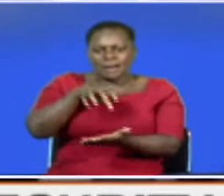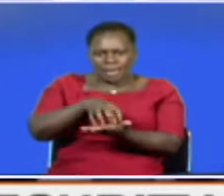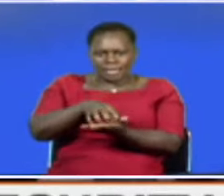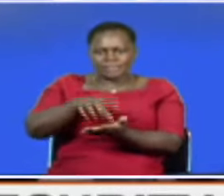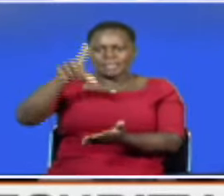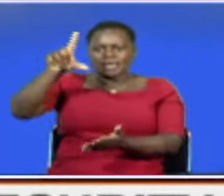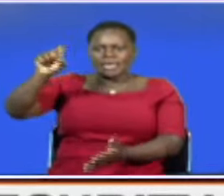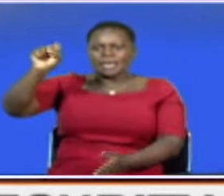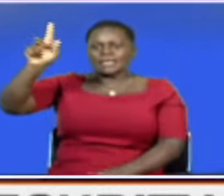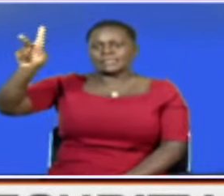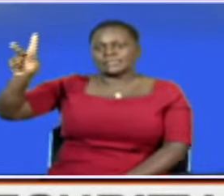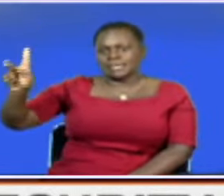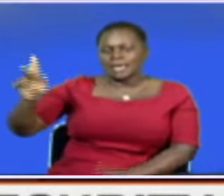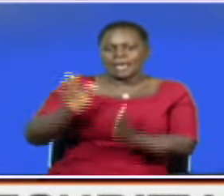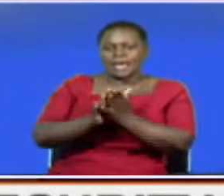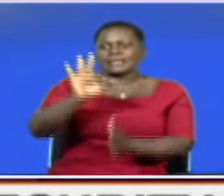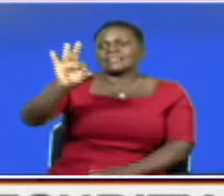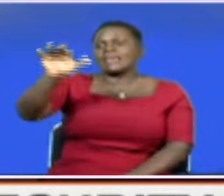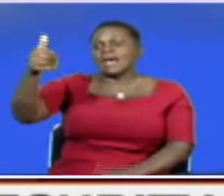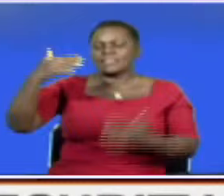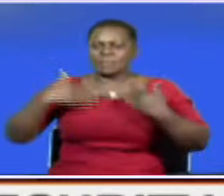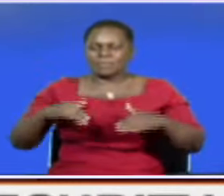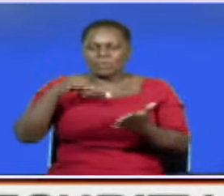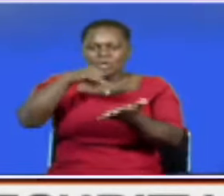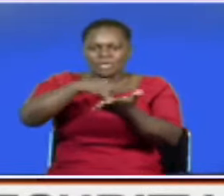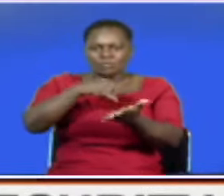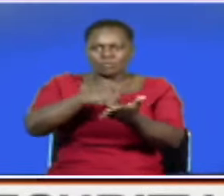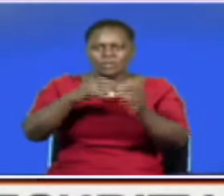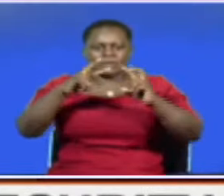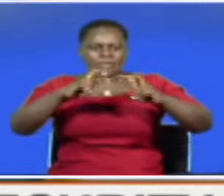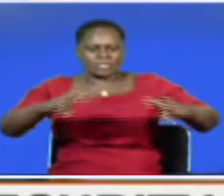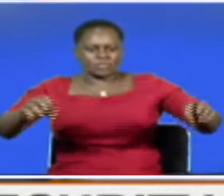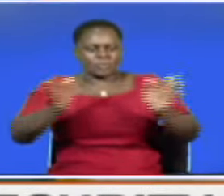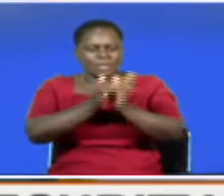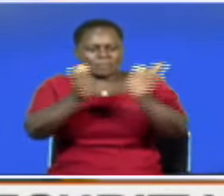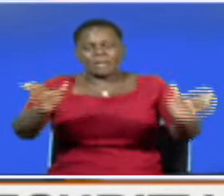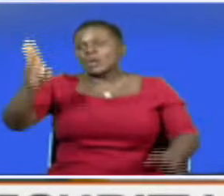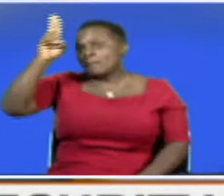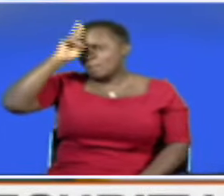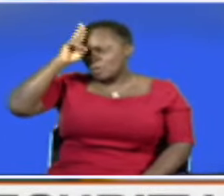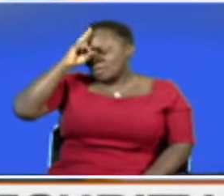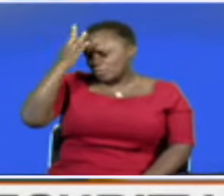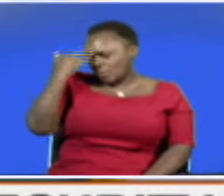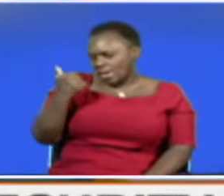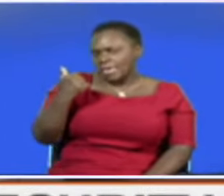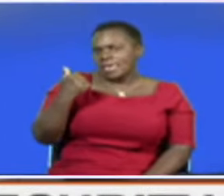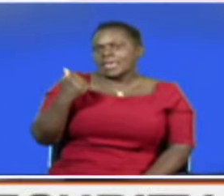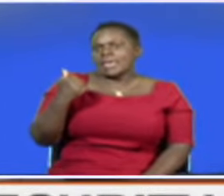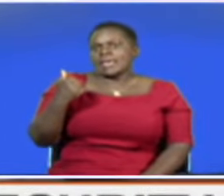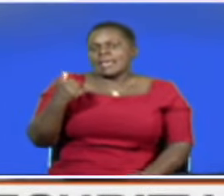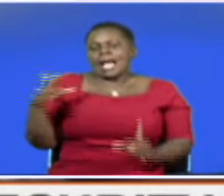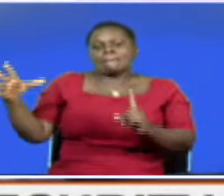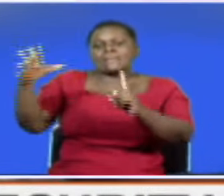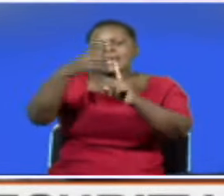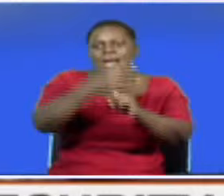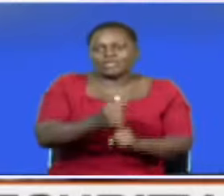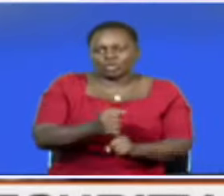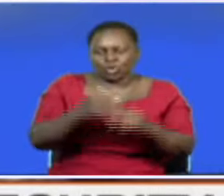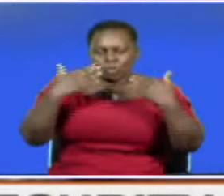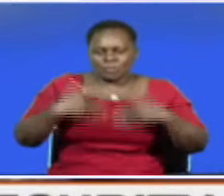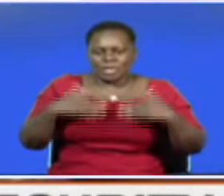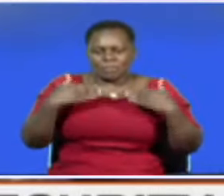Law Society of Kenya and three other people, including Inspector General of Police, following allegations of the abductions